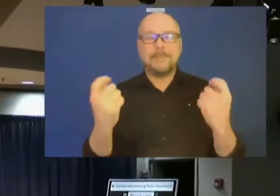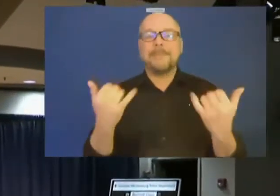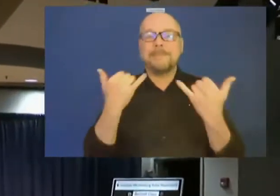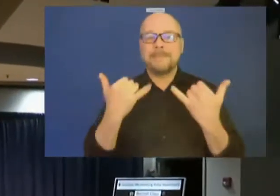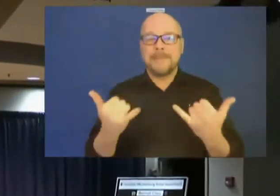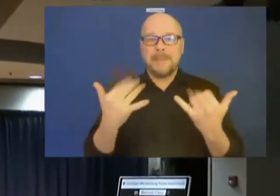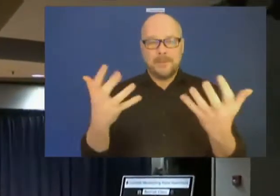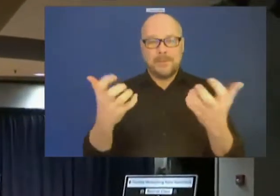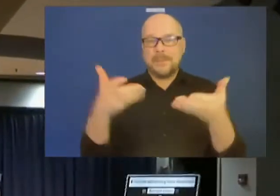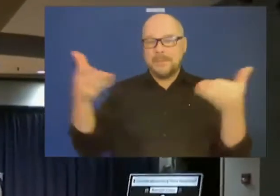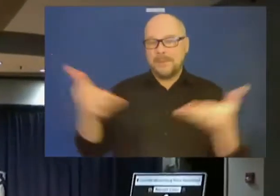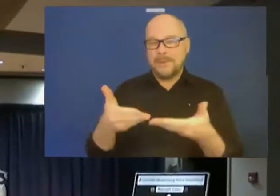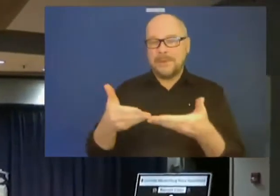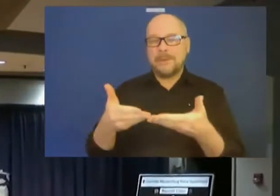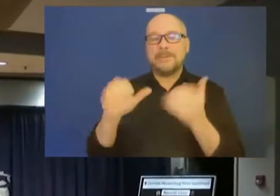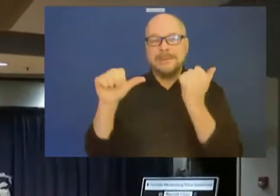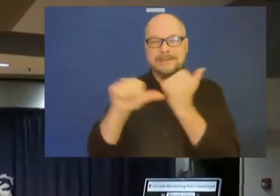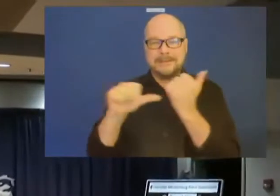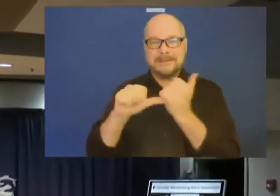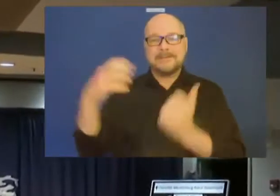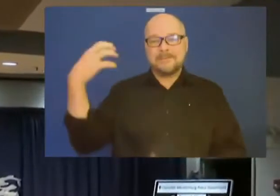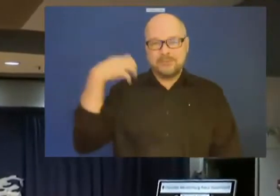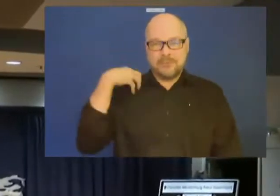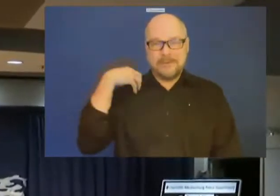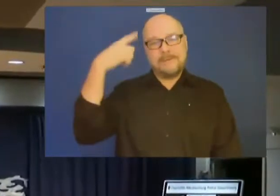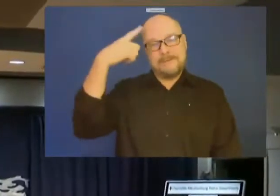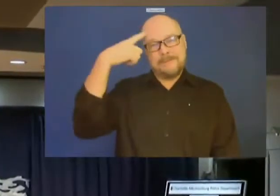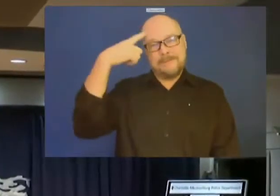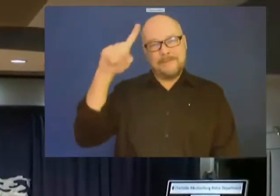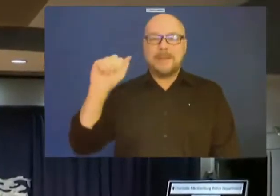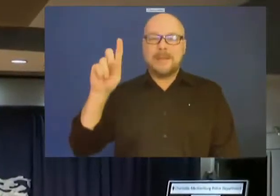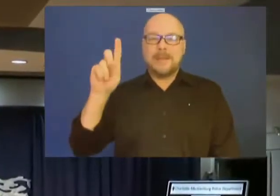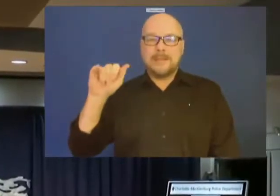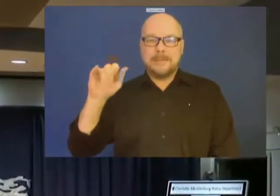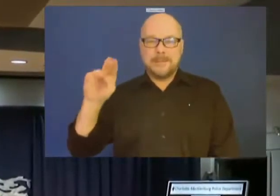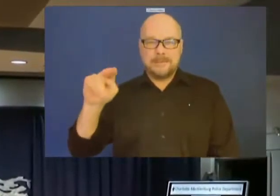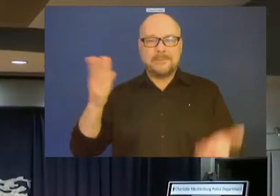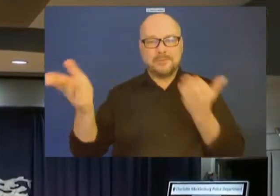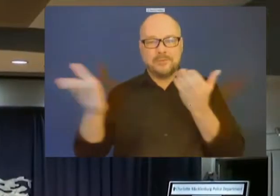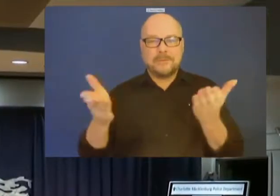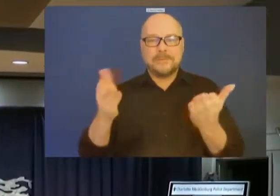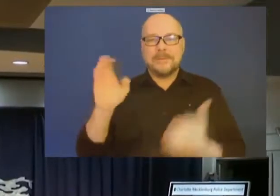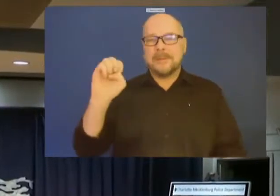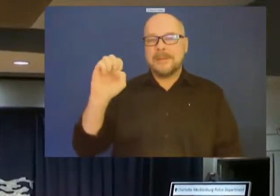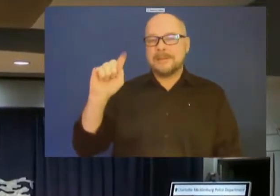welcome the Deputy Chief of the Administrative Services Bureau, Estella Patterson.